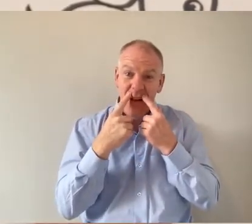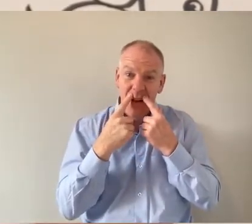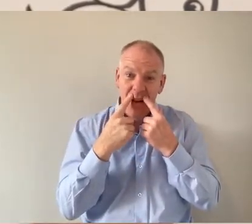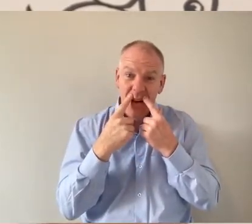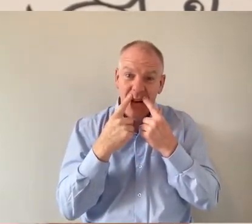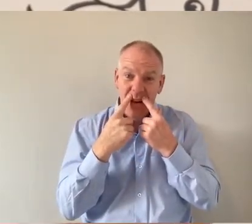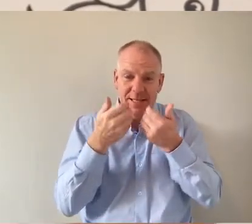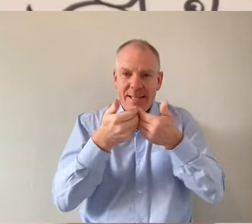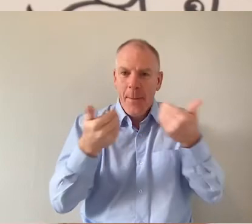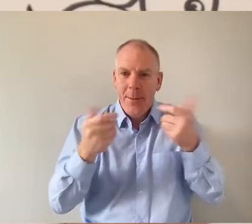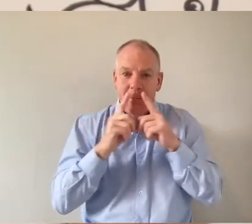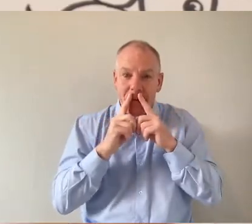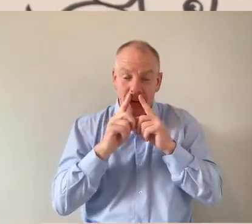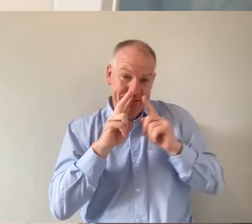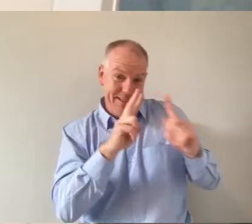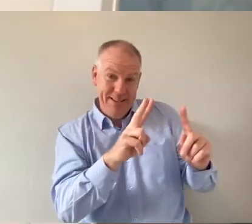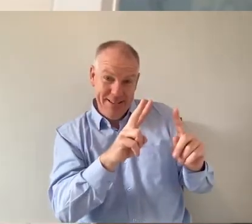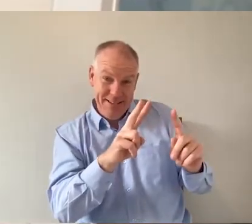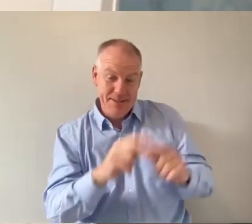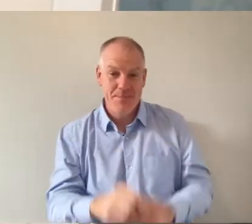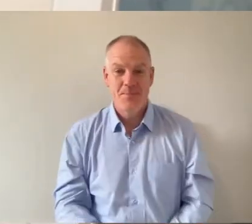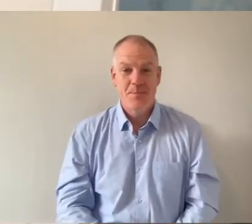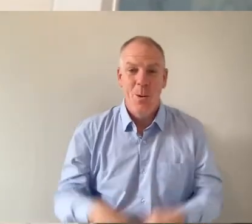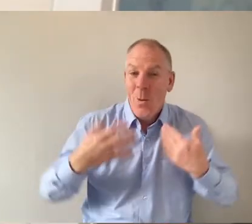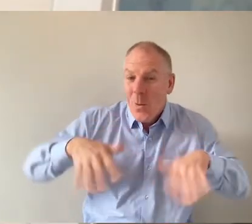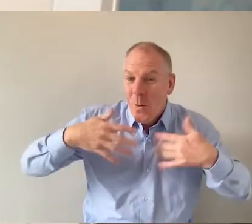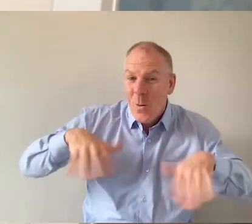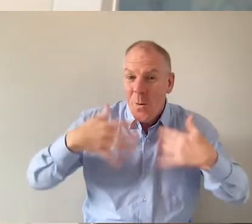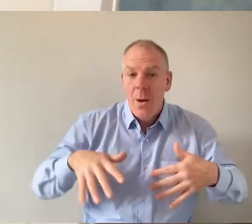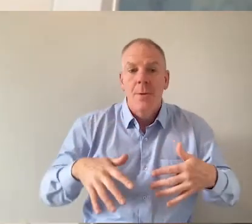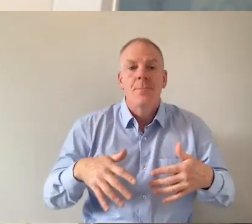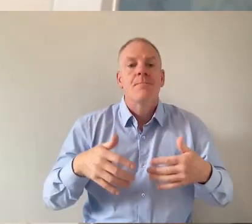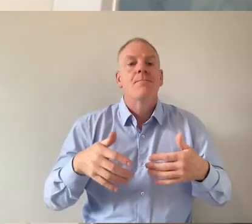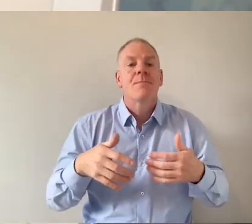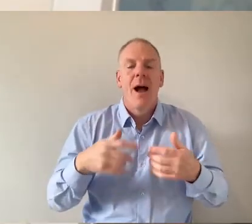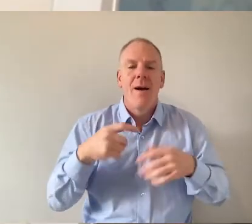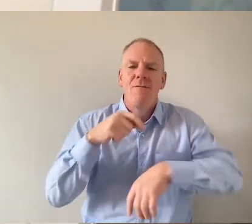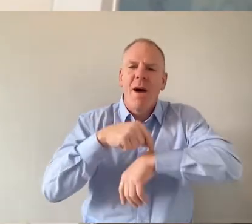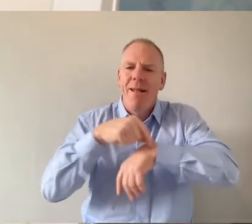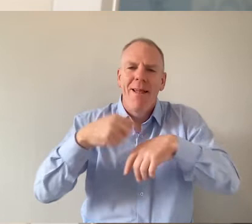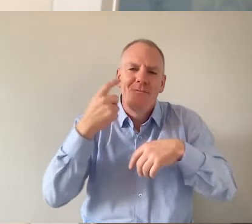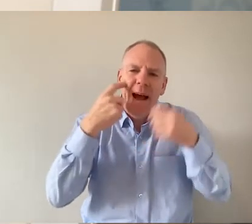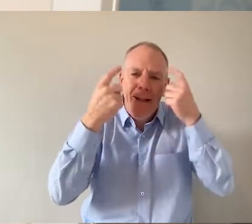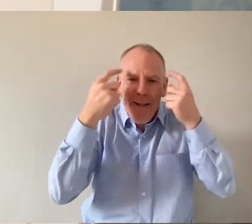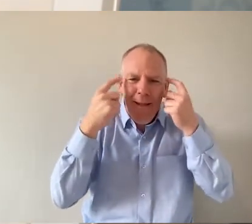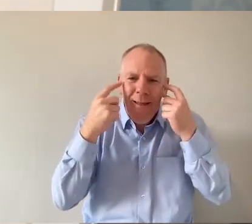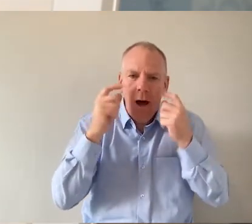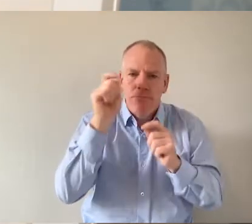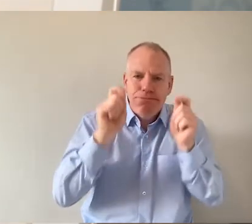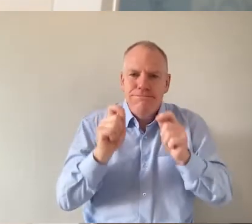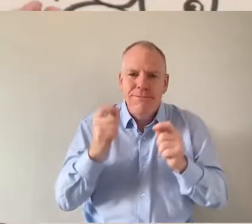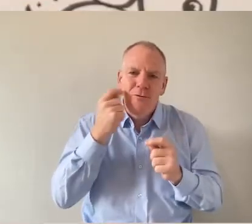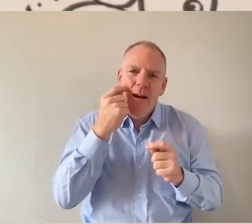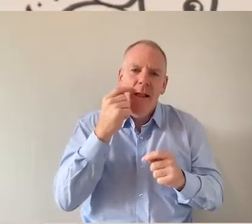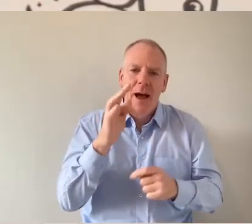tooth, another little square there. Brilliant. And then we give him some freckles because he's a freckly monster. So we're going to give him